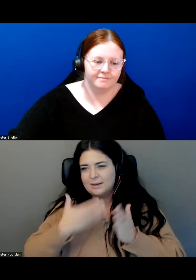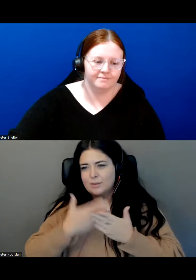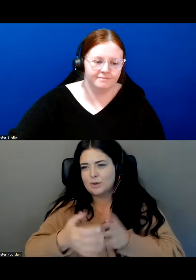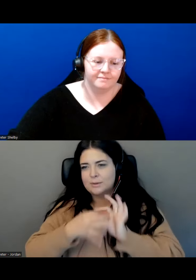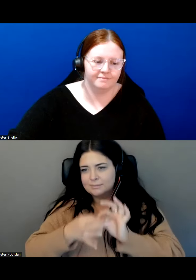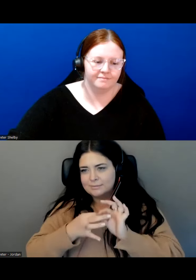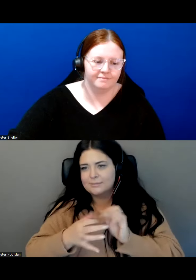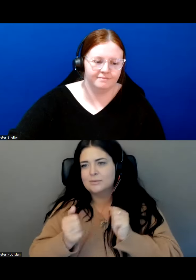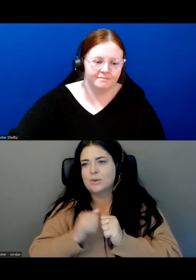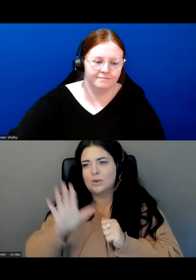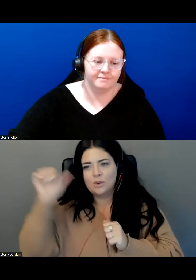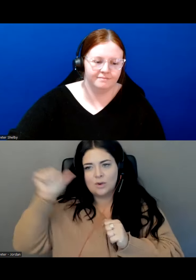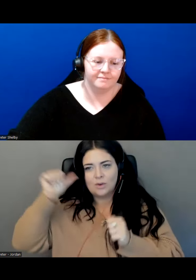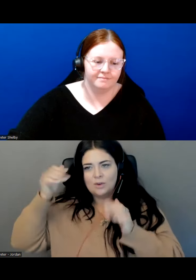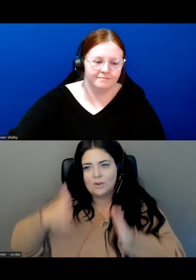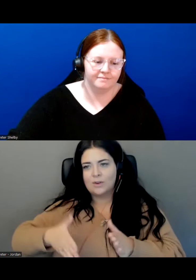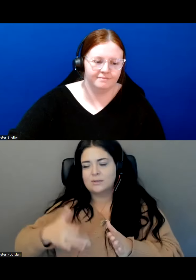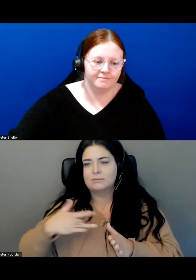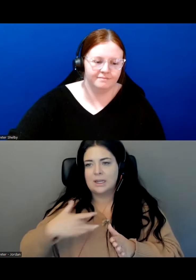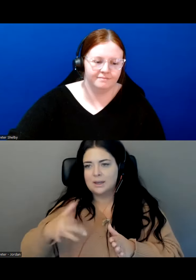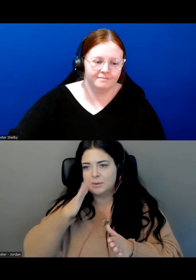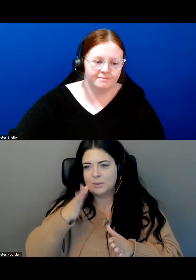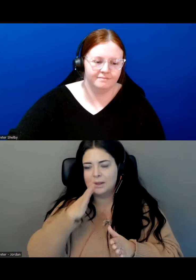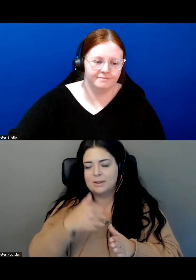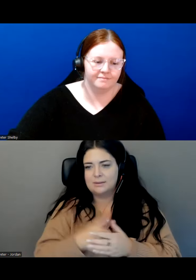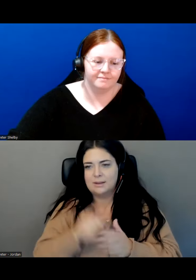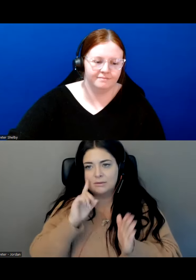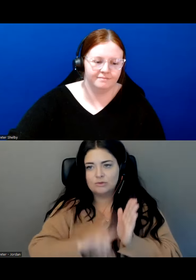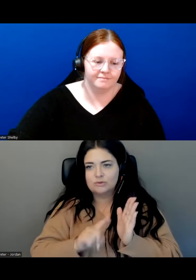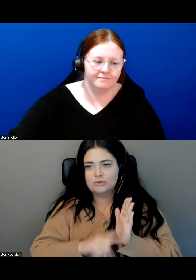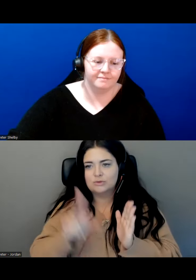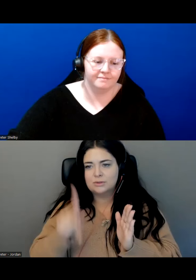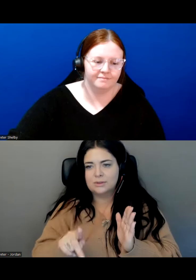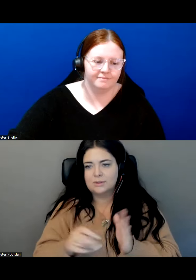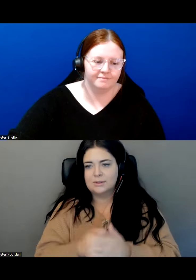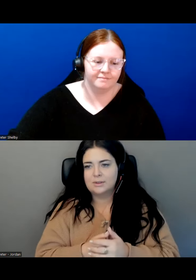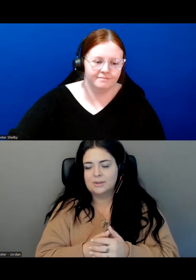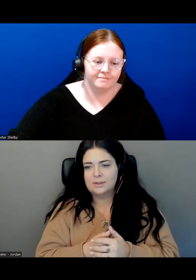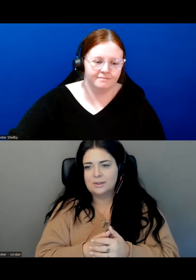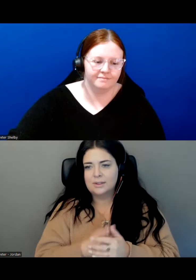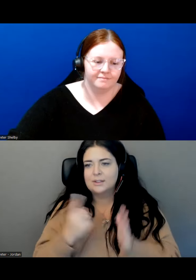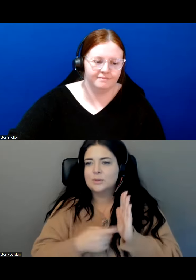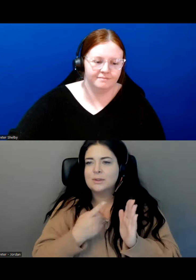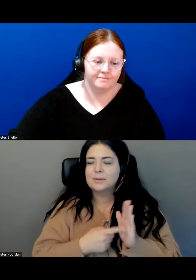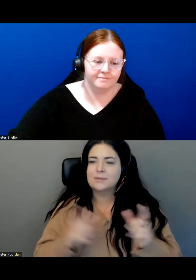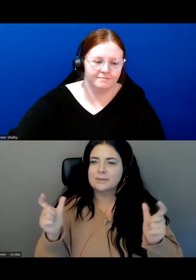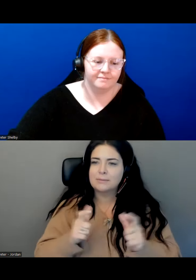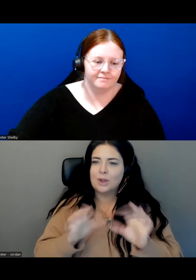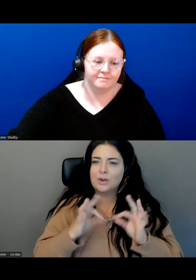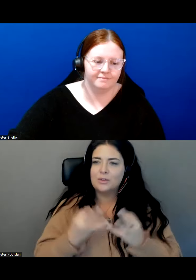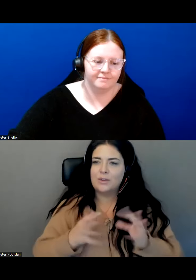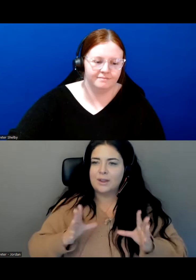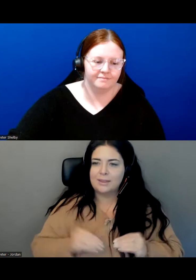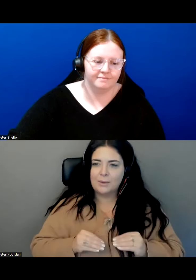your audiologist, and having things that some of these like smaller family-owned clinics like ours